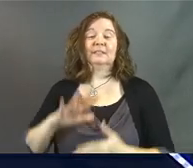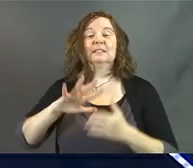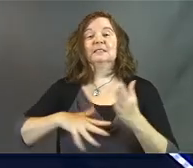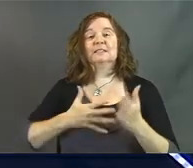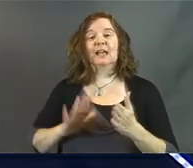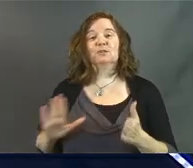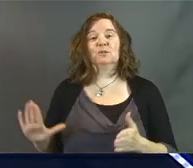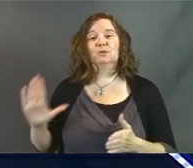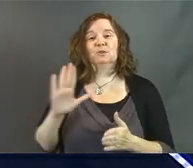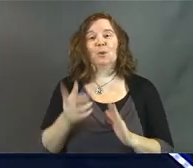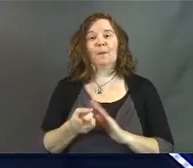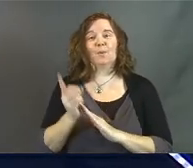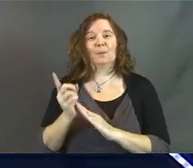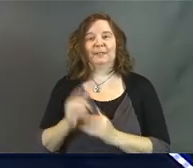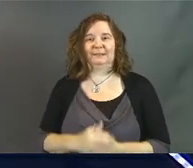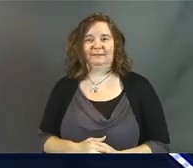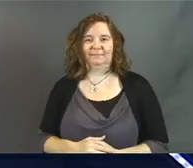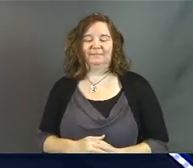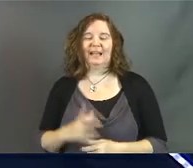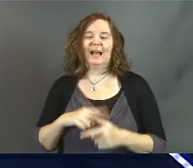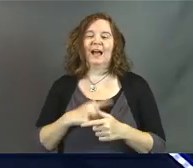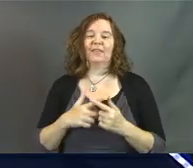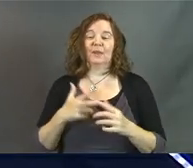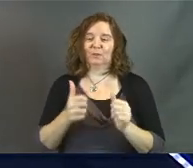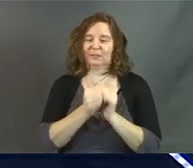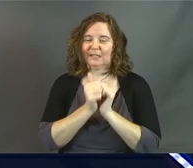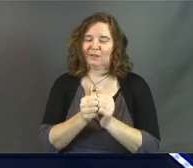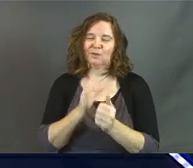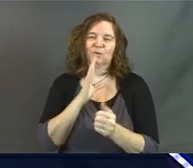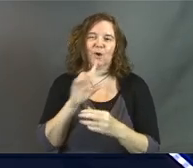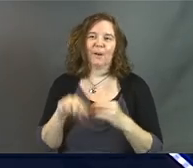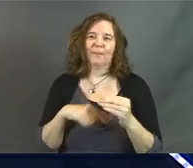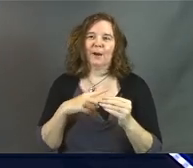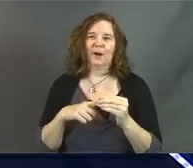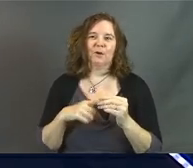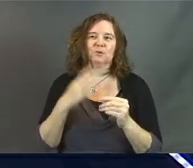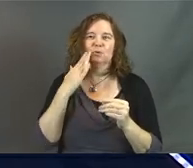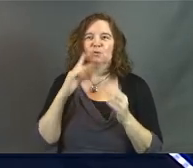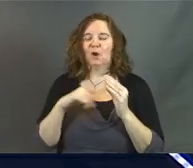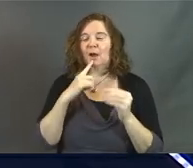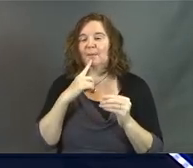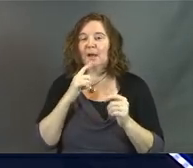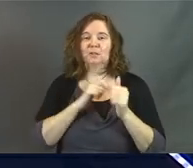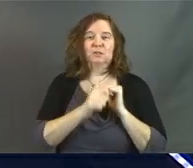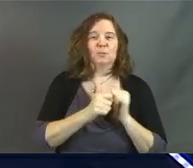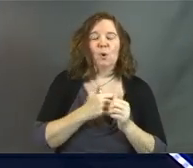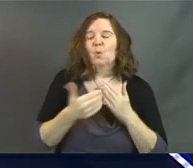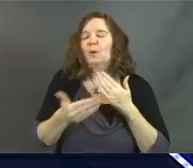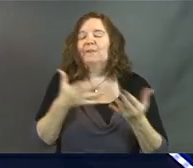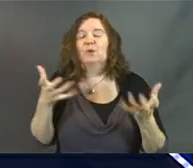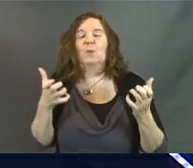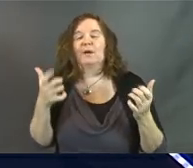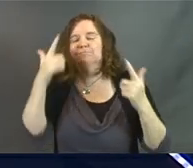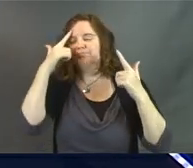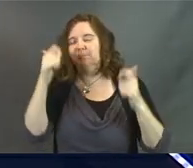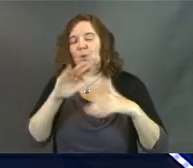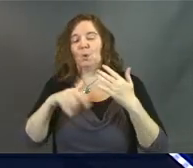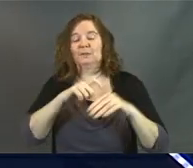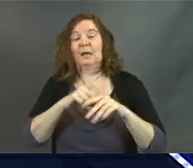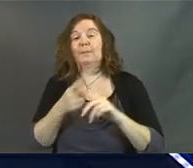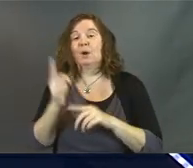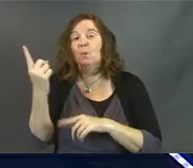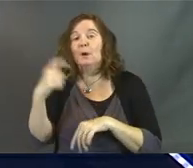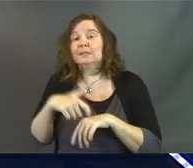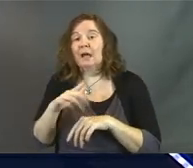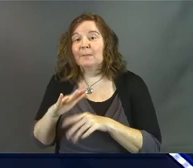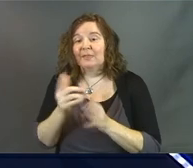Schedule your moment. And then when you get together, you can talk about, you know, you can talk about sports, you can talk about whatever you want to talk about the whole time. But at